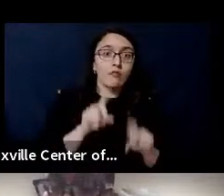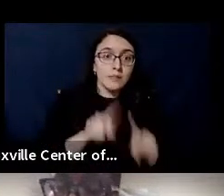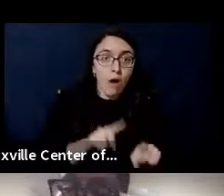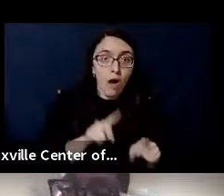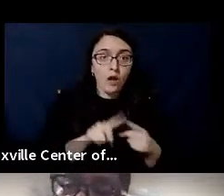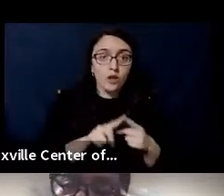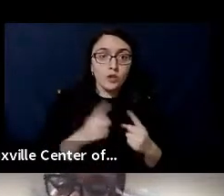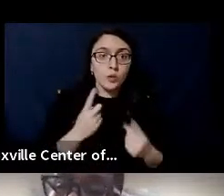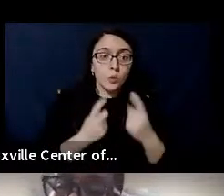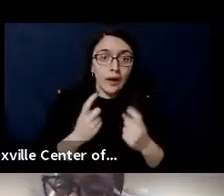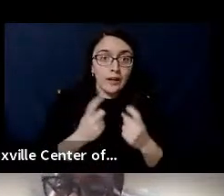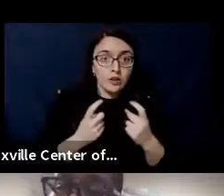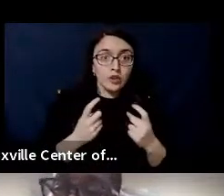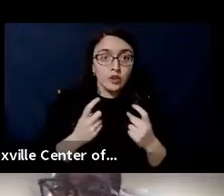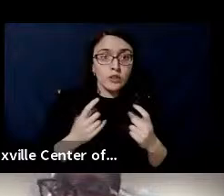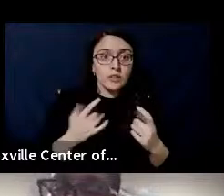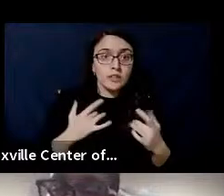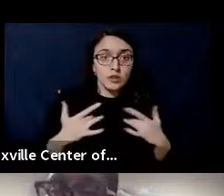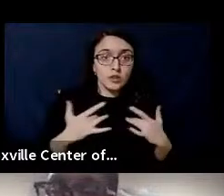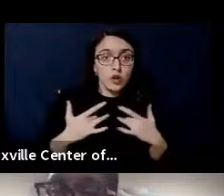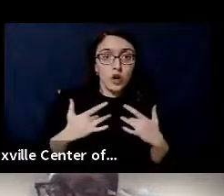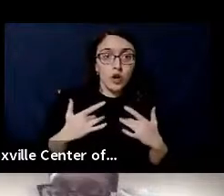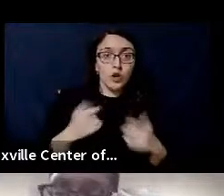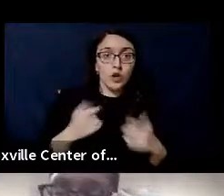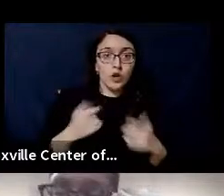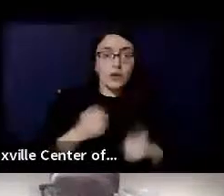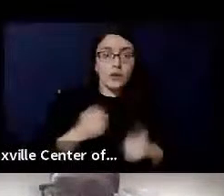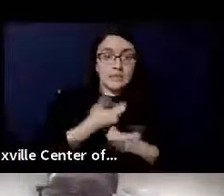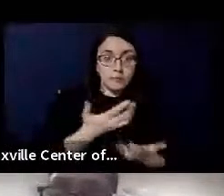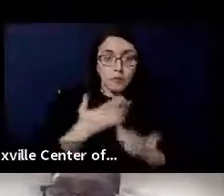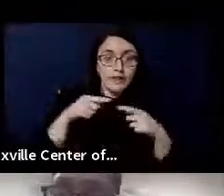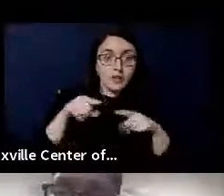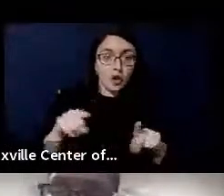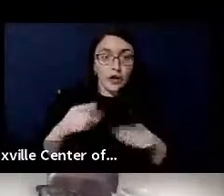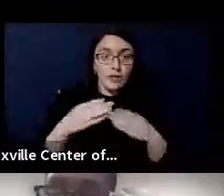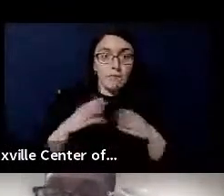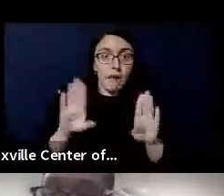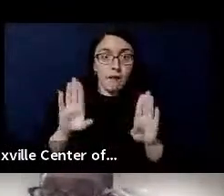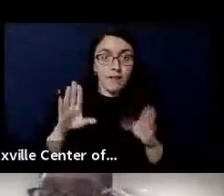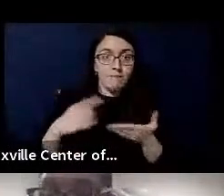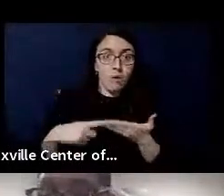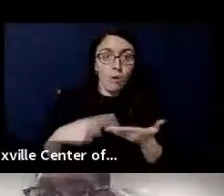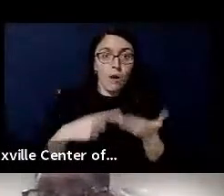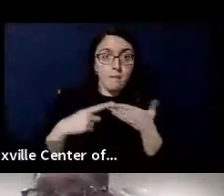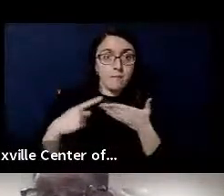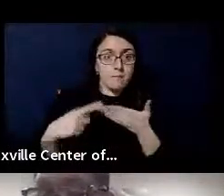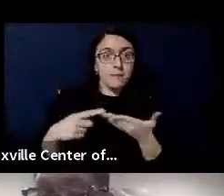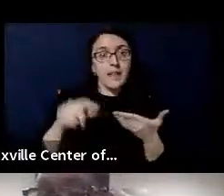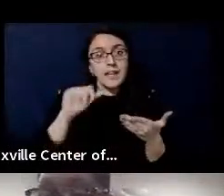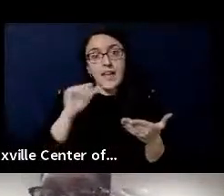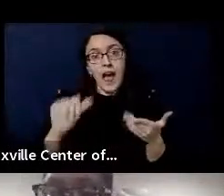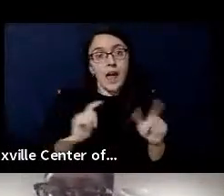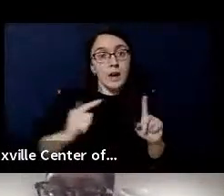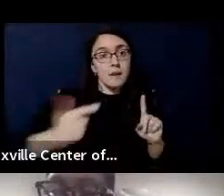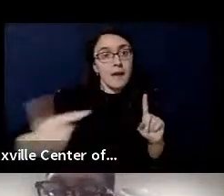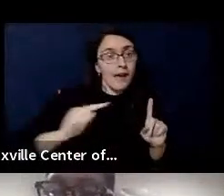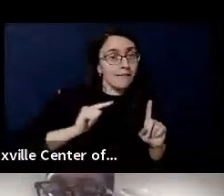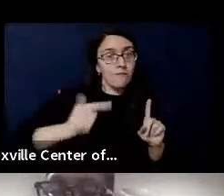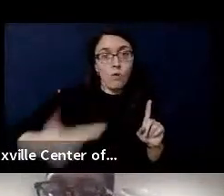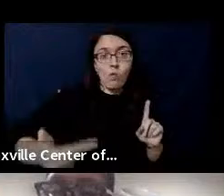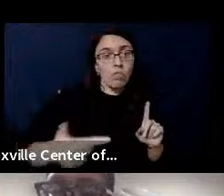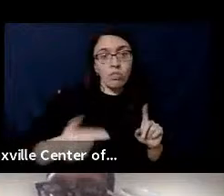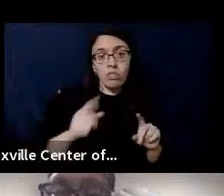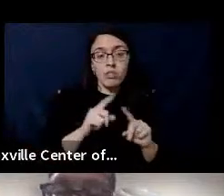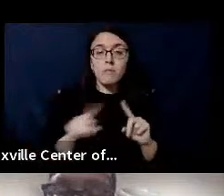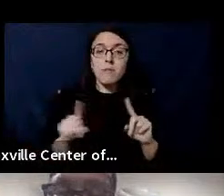concerns expressed during the public forum, not necessarily in a back and forth discussion, but at least a period